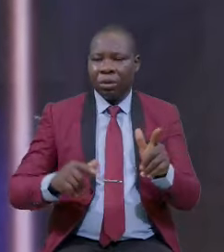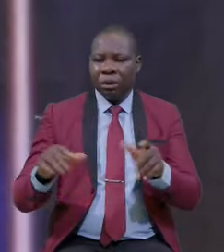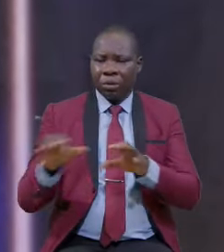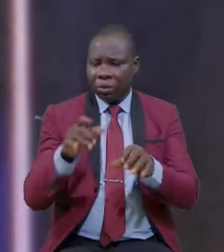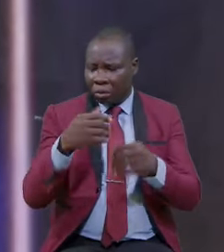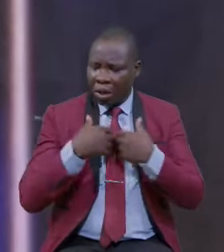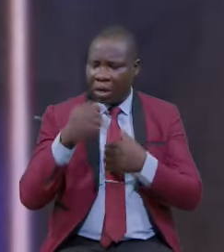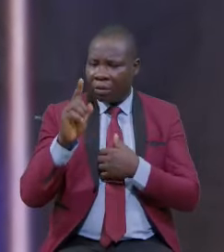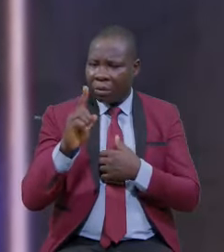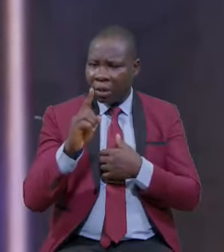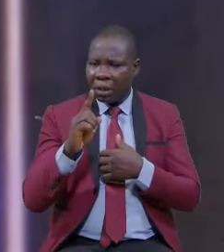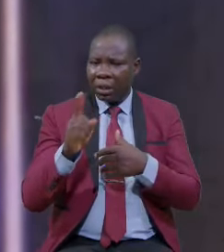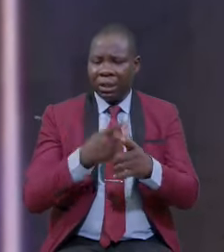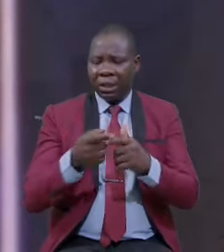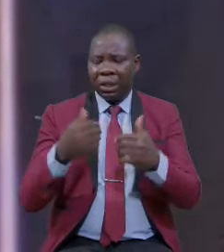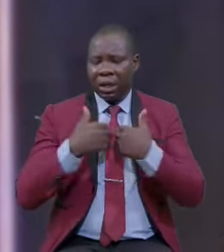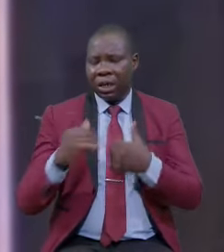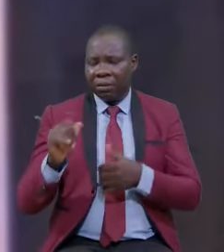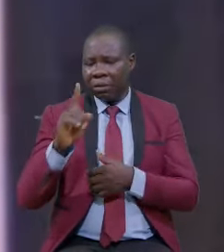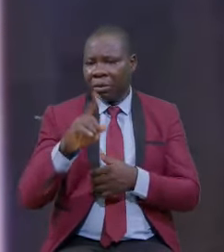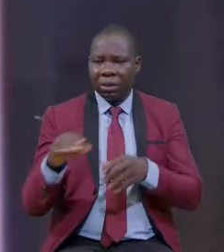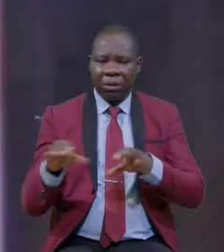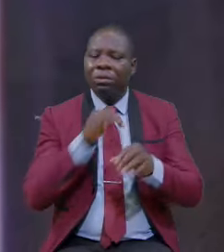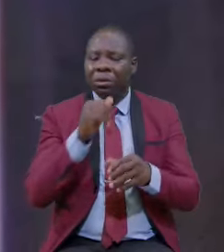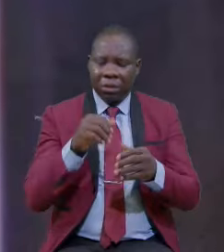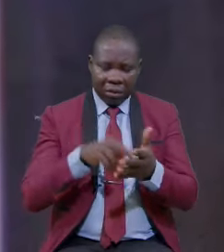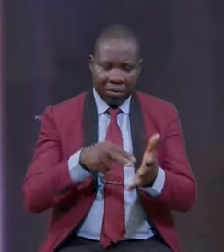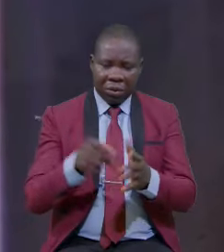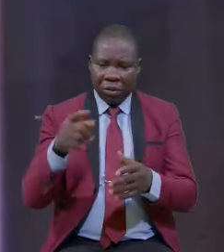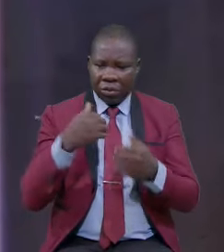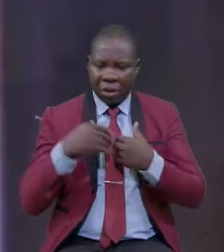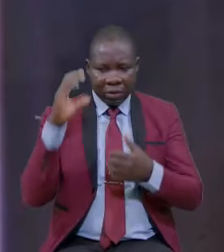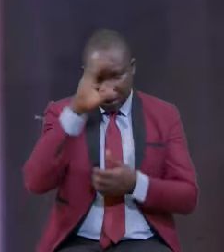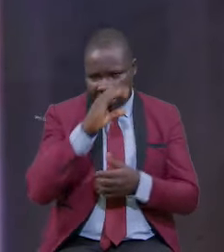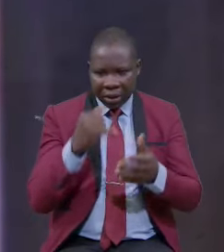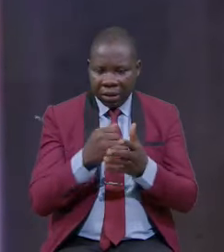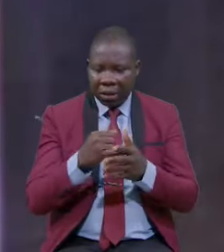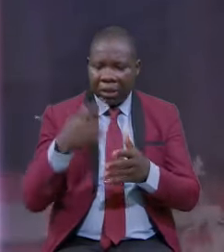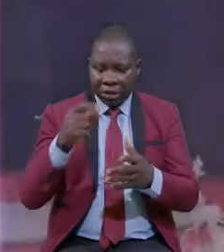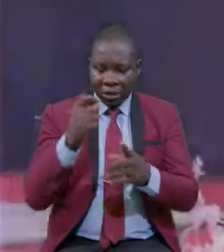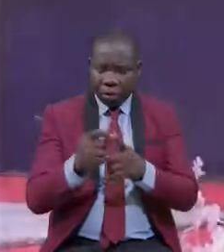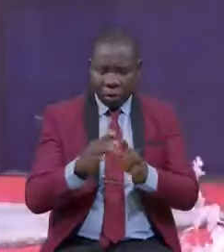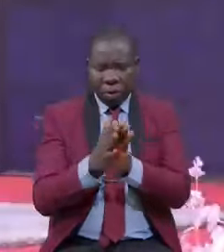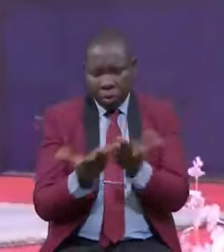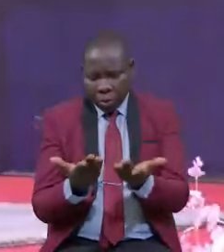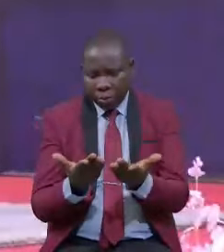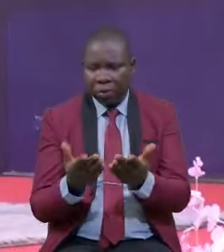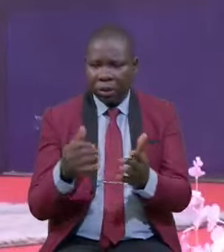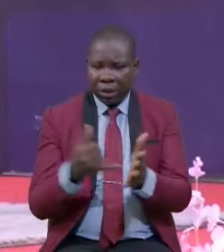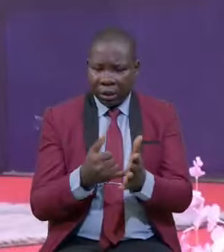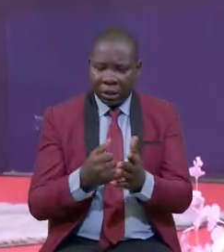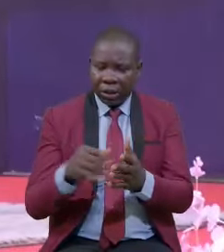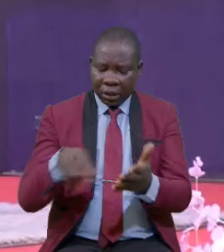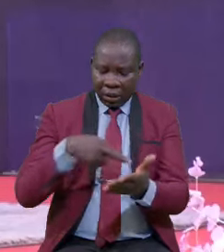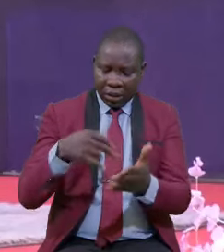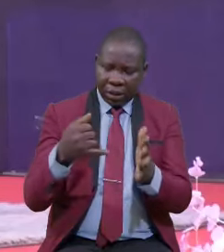mean you've sought it out. The word. Open it. See what it says. Read it. See what it says.